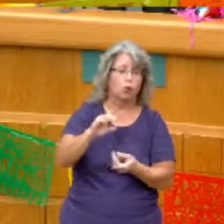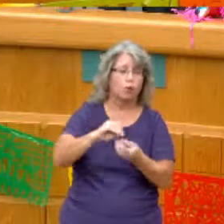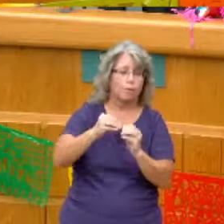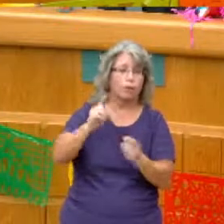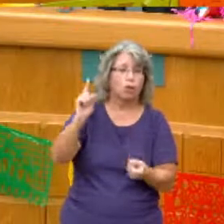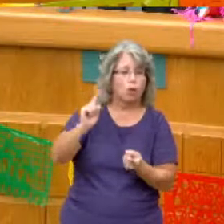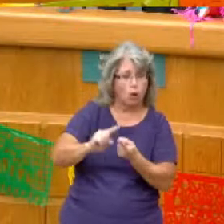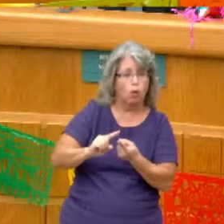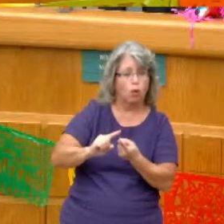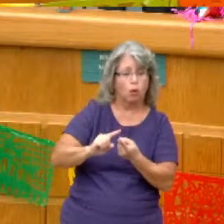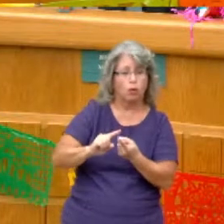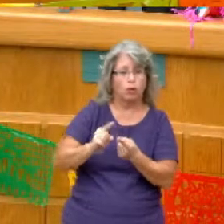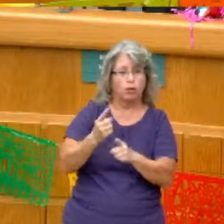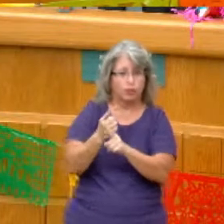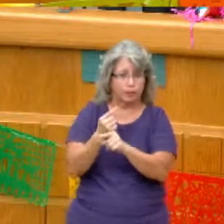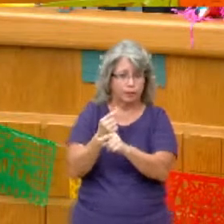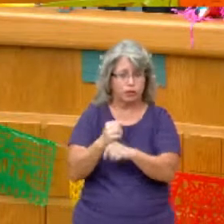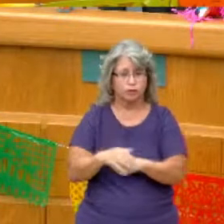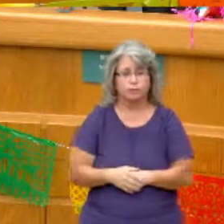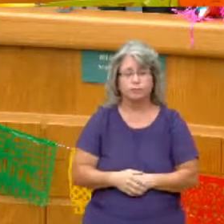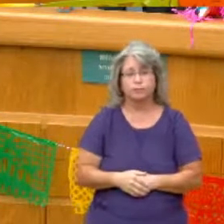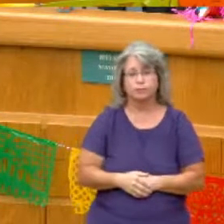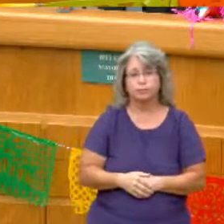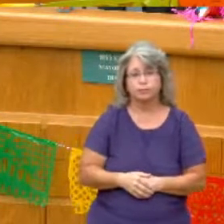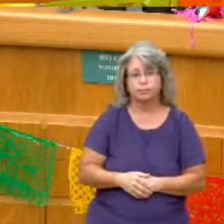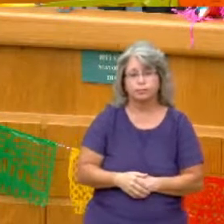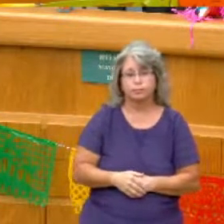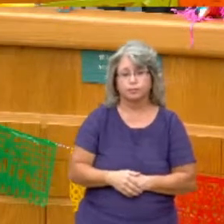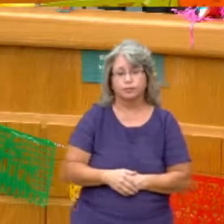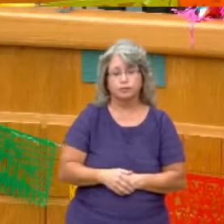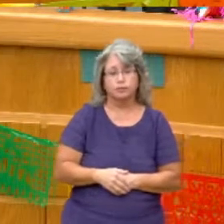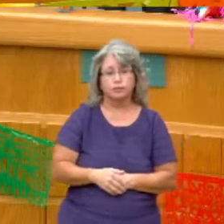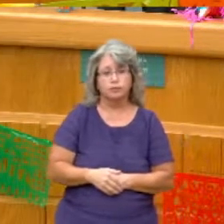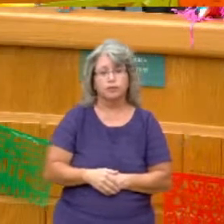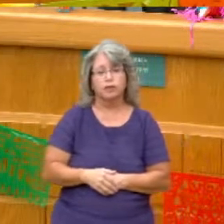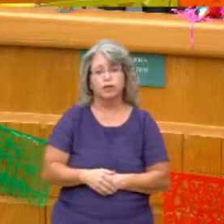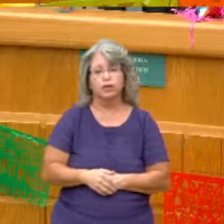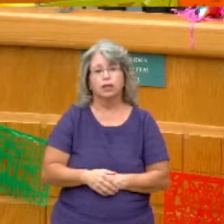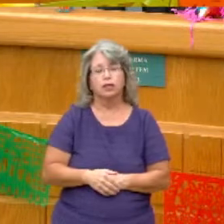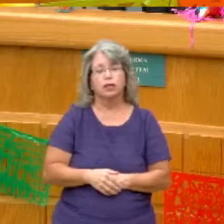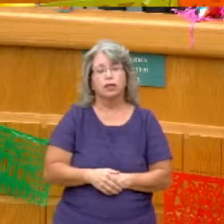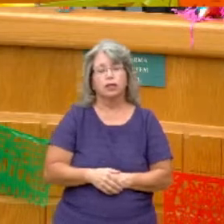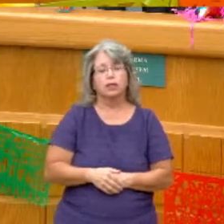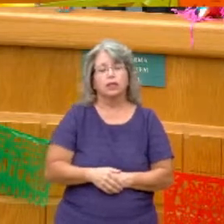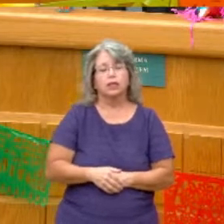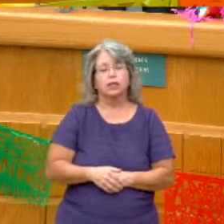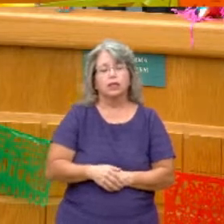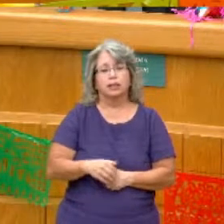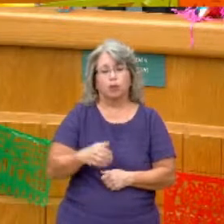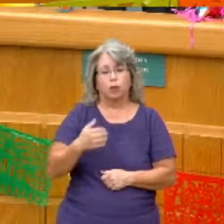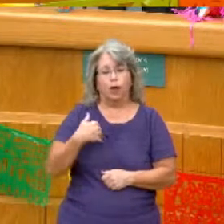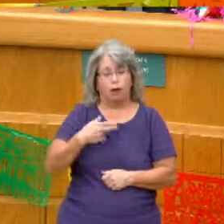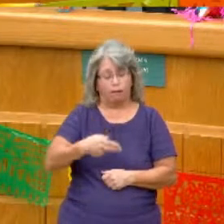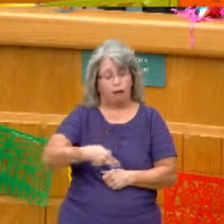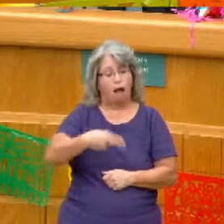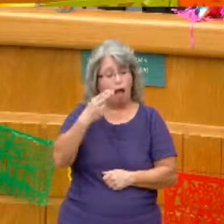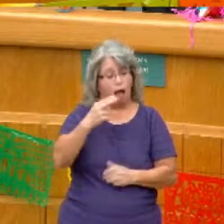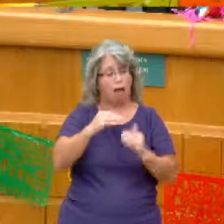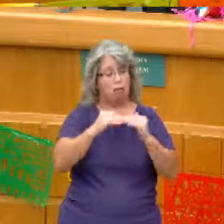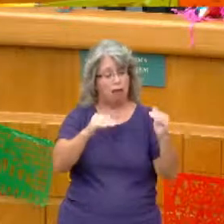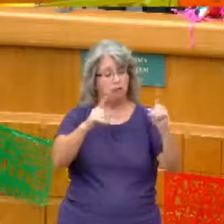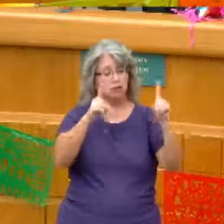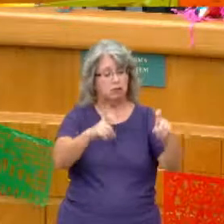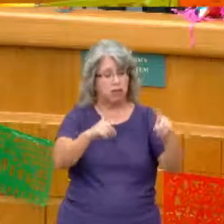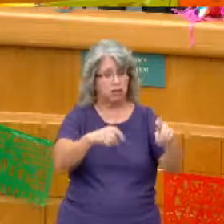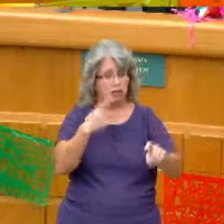Last year, 2019 through 2020. Despite high levels of testing, there were still very few people that got